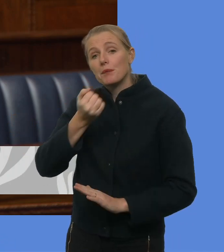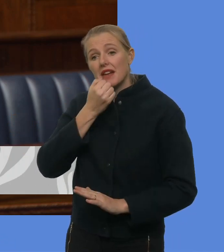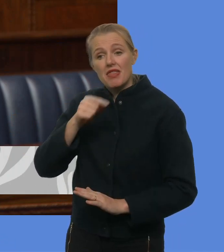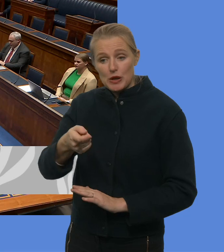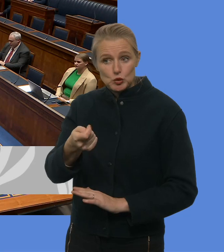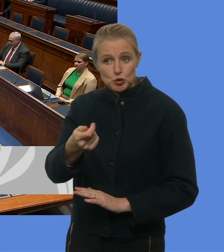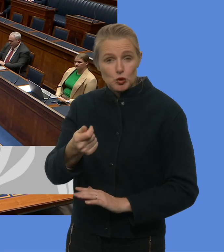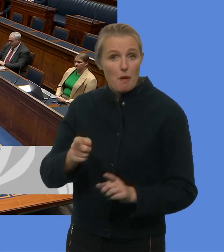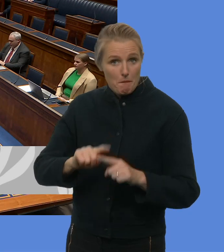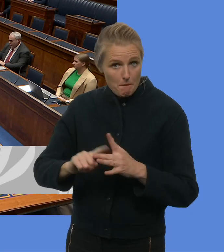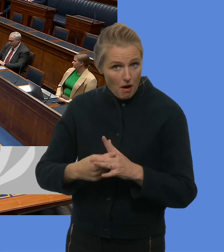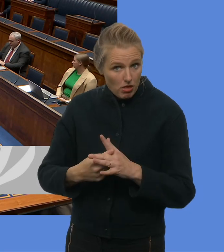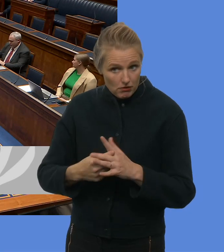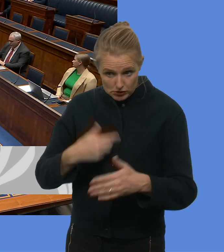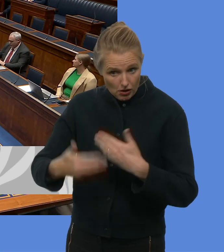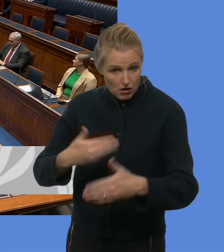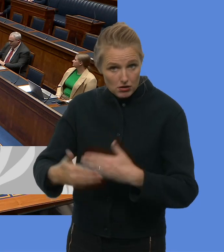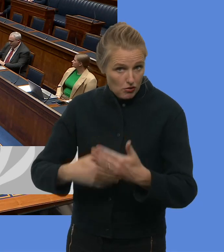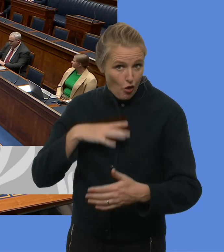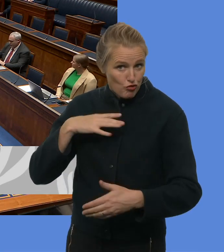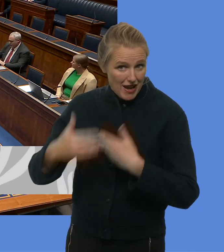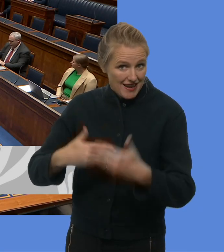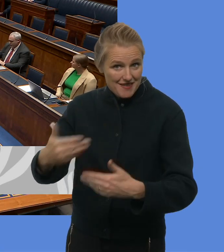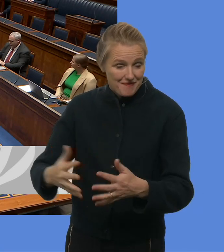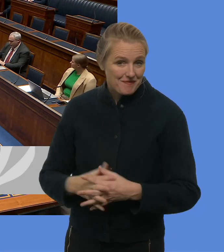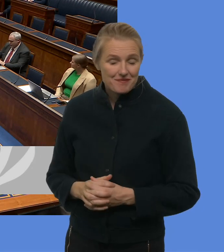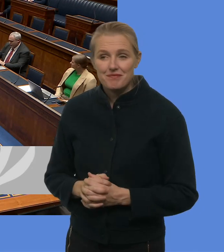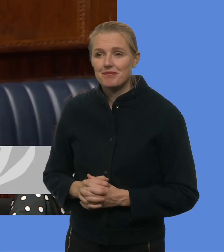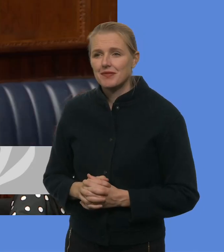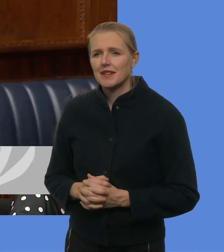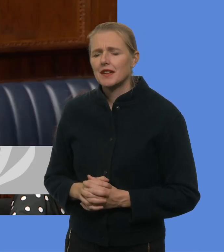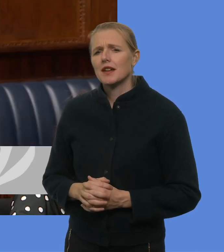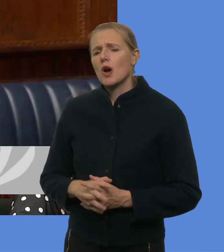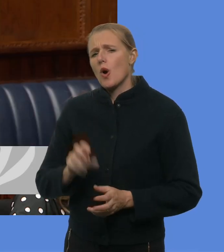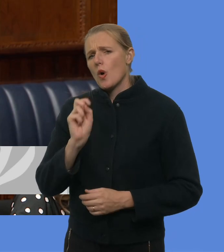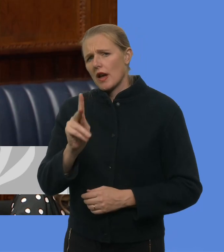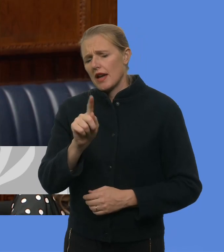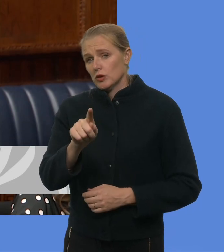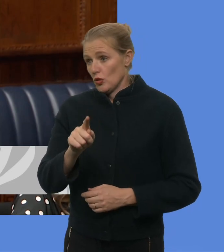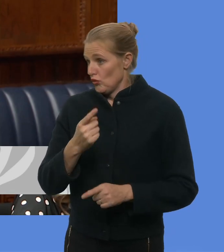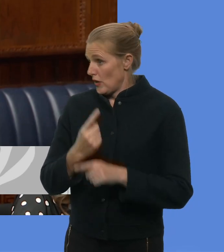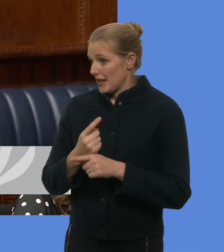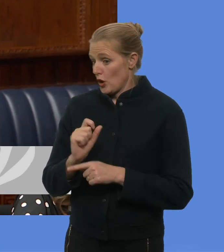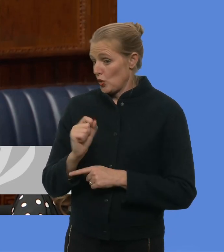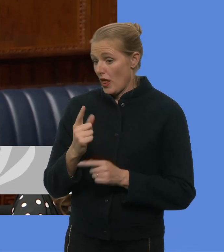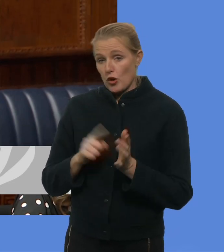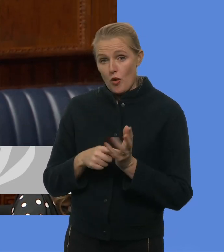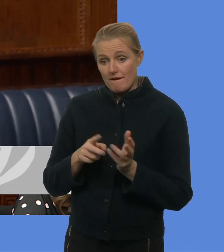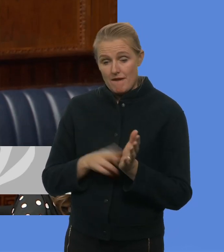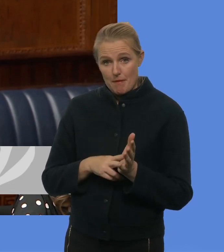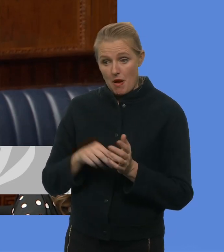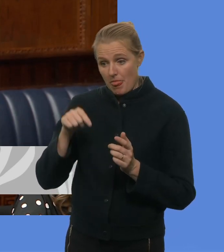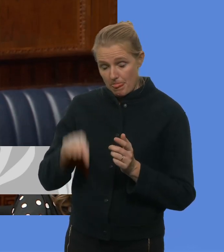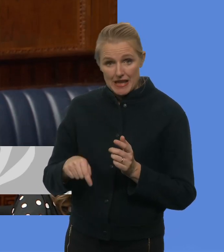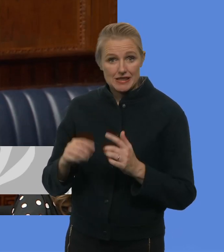commenced. Mr. Dixon. So, Deputy First Minister, can I take it then on the basis that this Assembly on the 12th of November called for a